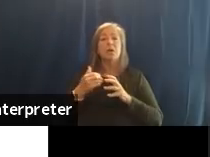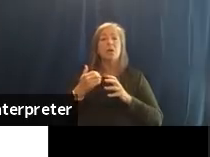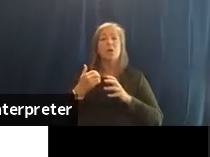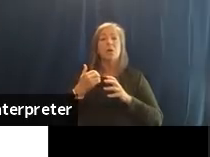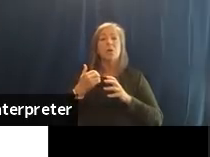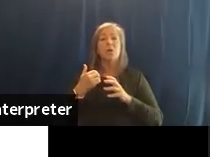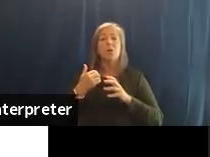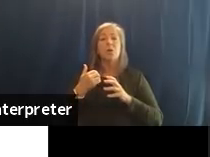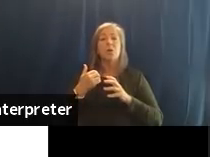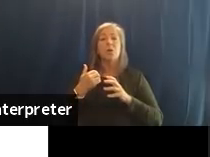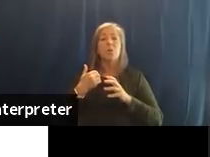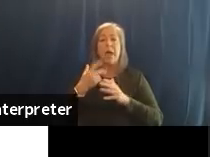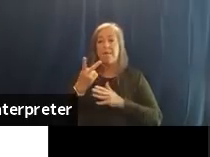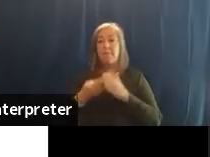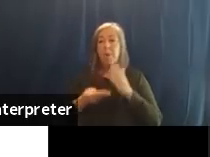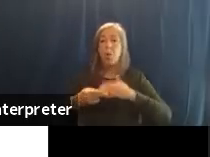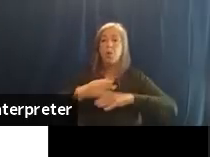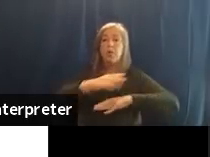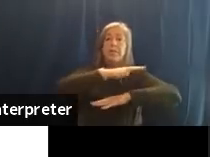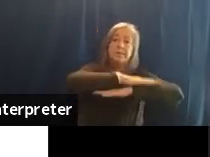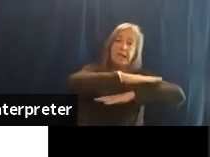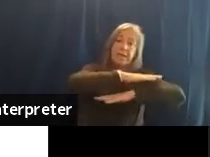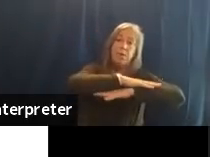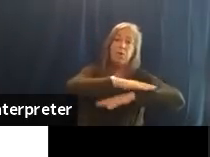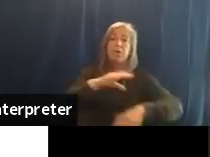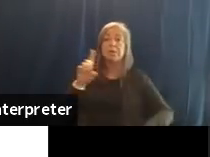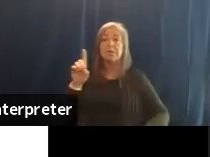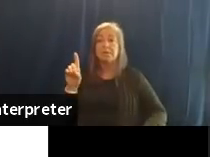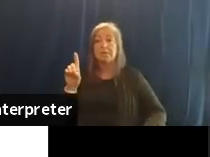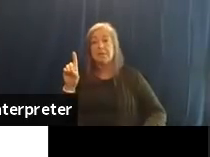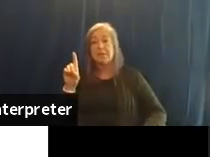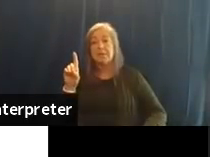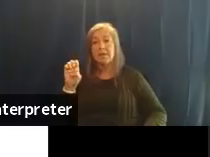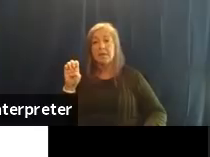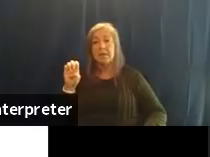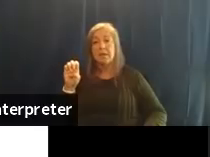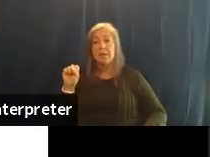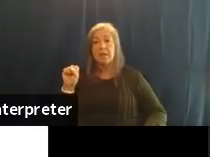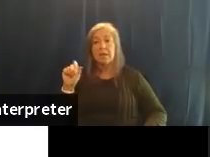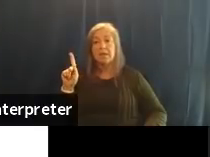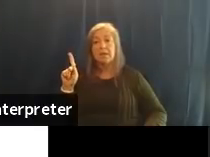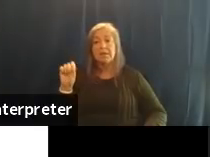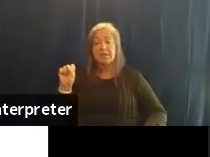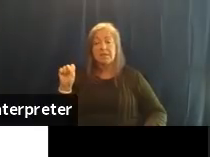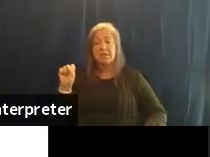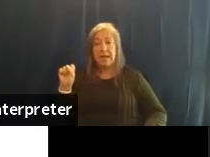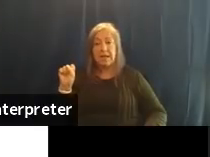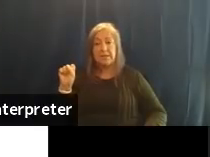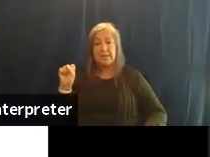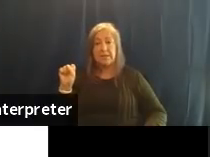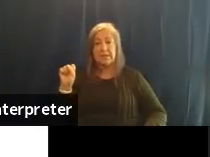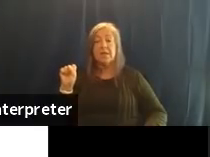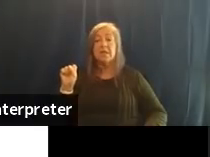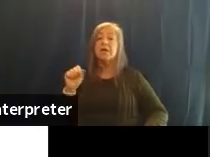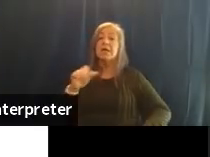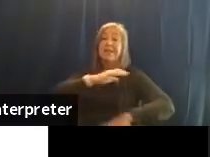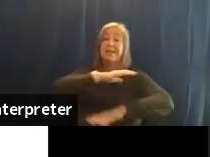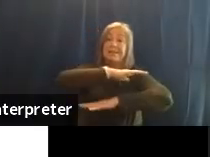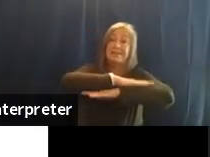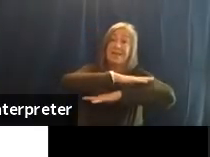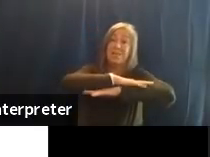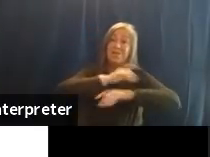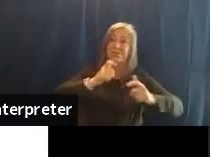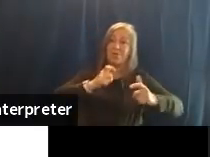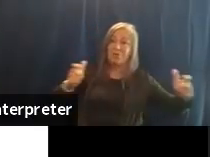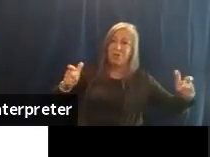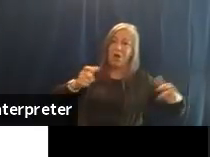density. So we often can't do this with the same furnishings that are in the room, because the 2x4 tables, of course, are larger and they start